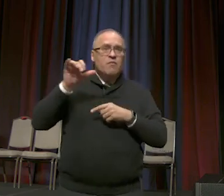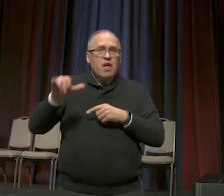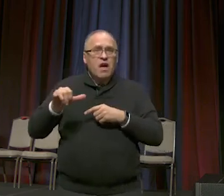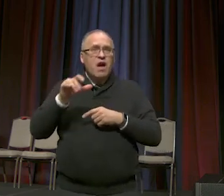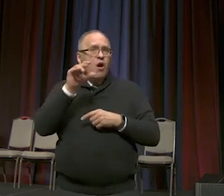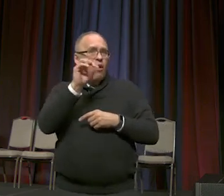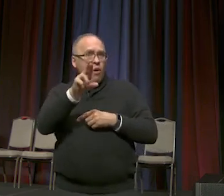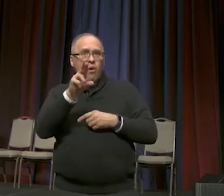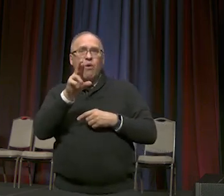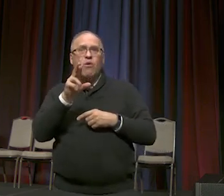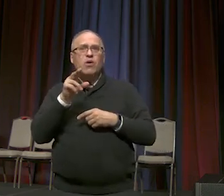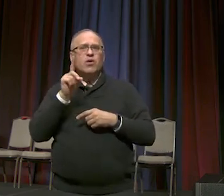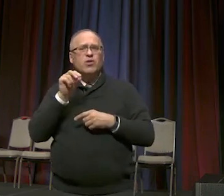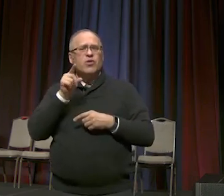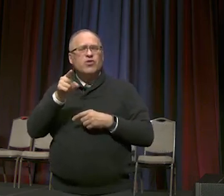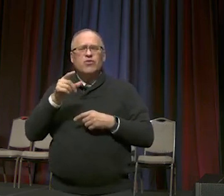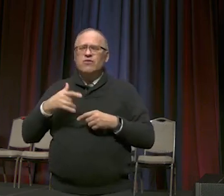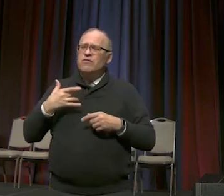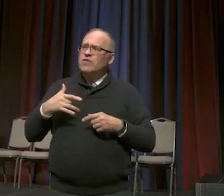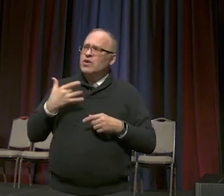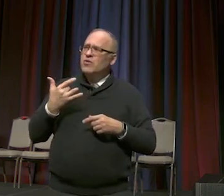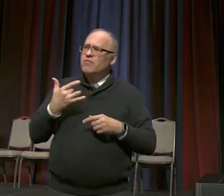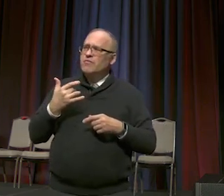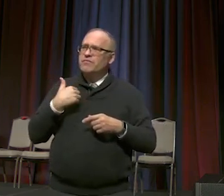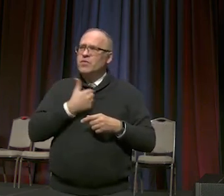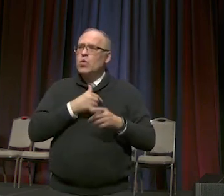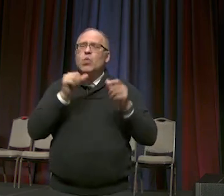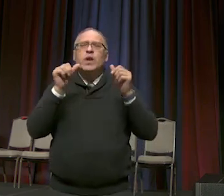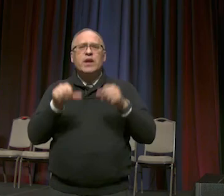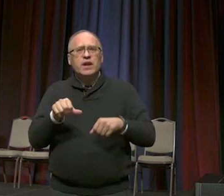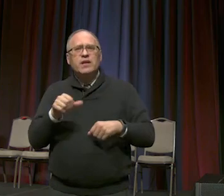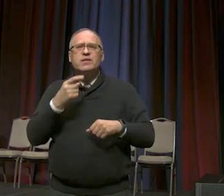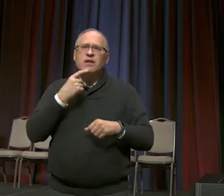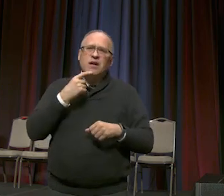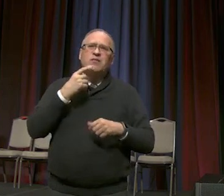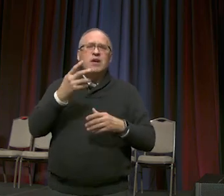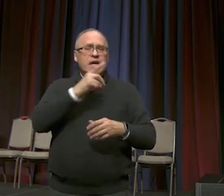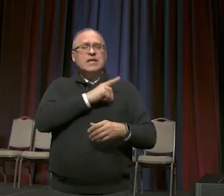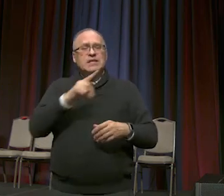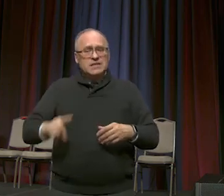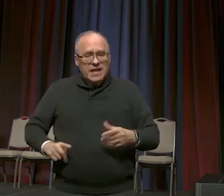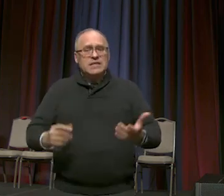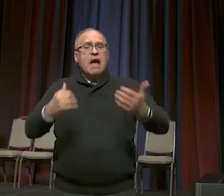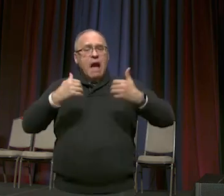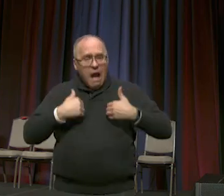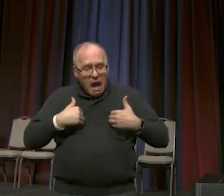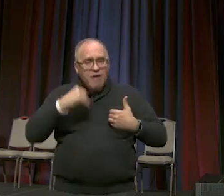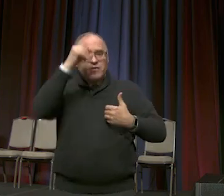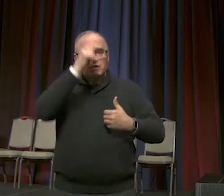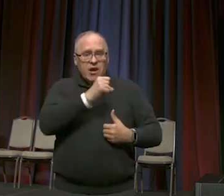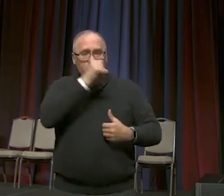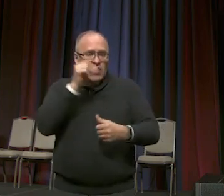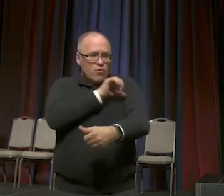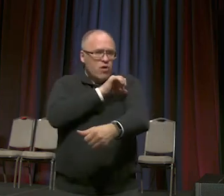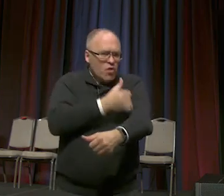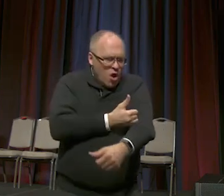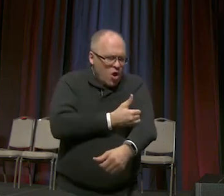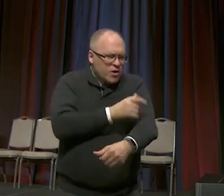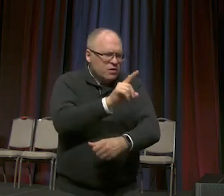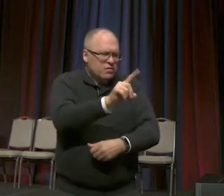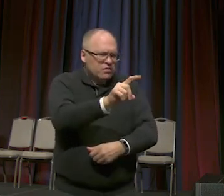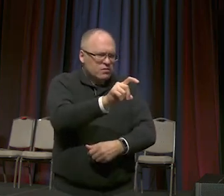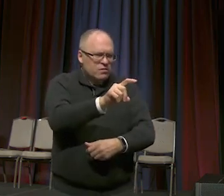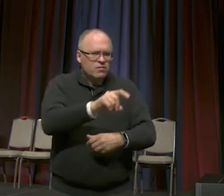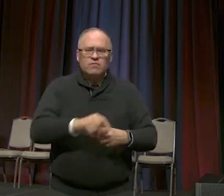wiggle room that you find there that we can now say, actually, deacons do have sacramental authority? Thank you, Lonnie.